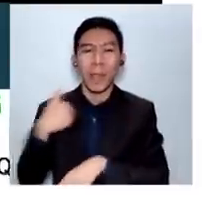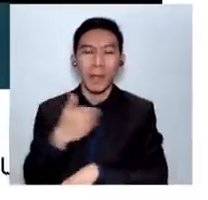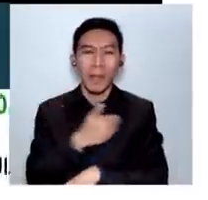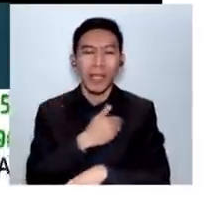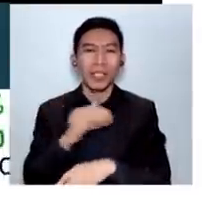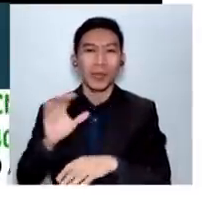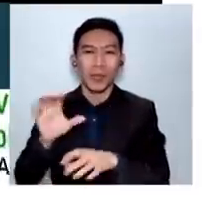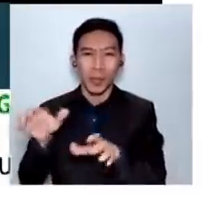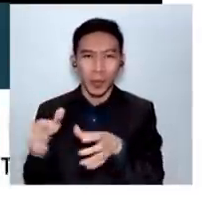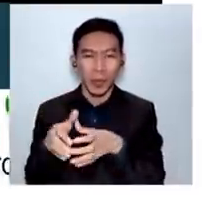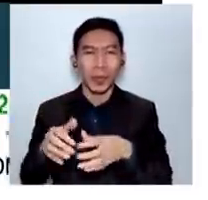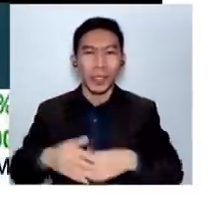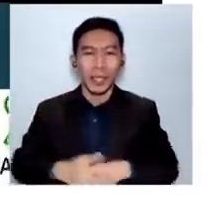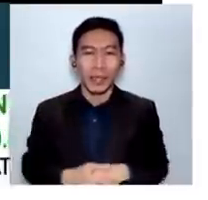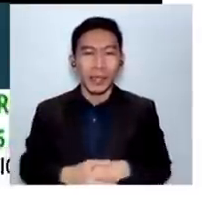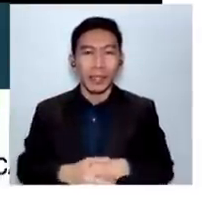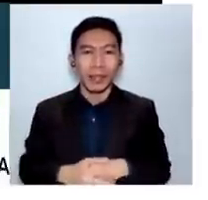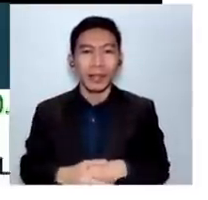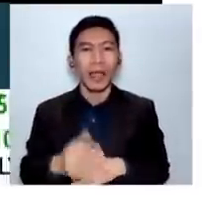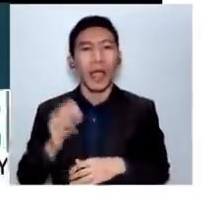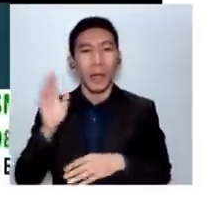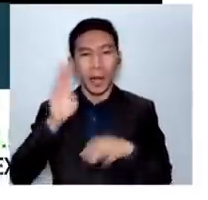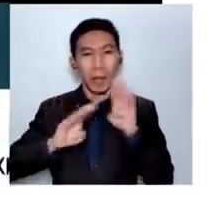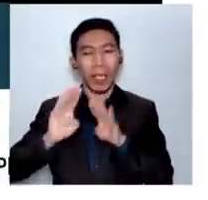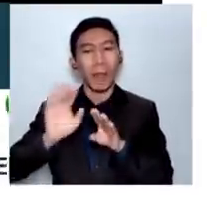because the problem is really with their group.